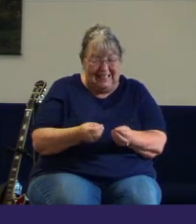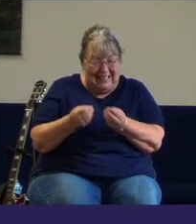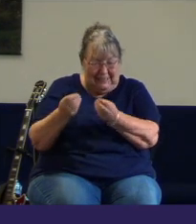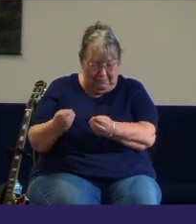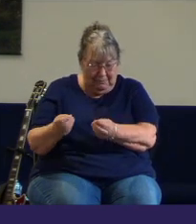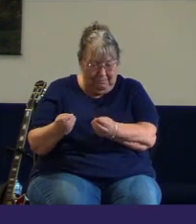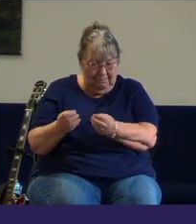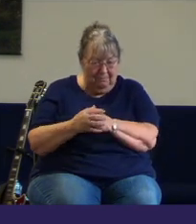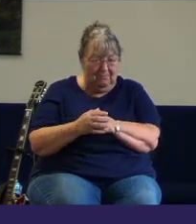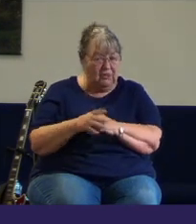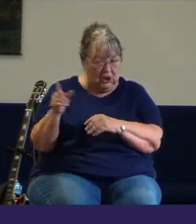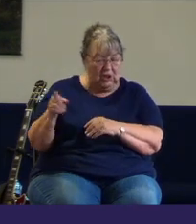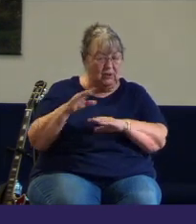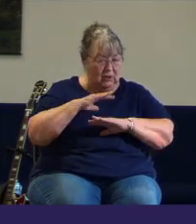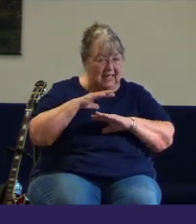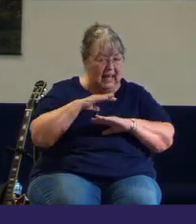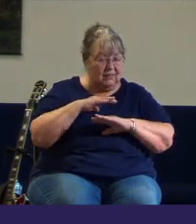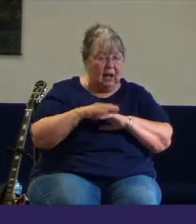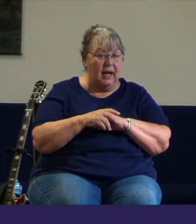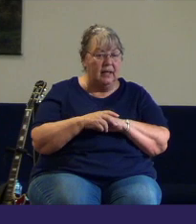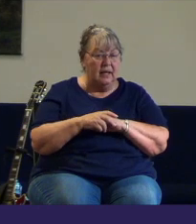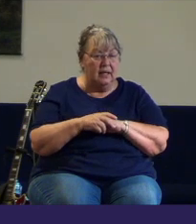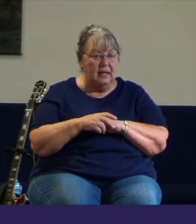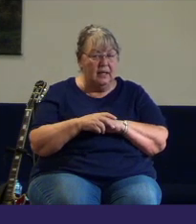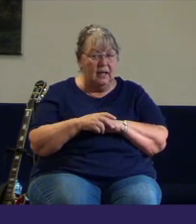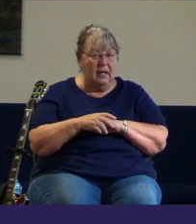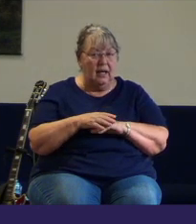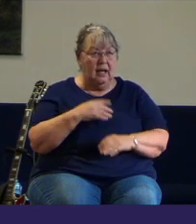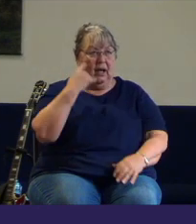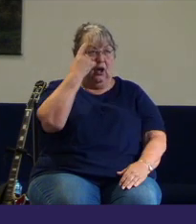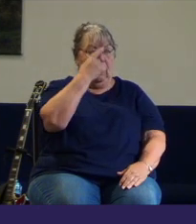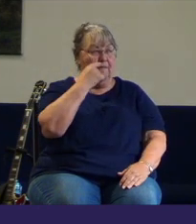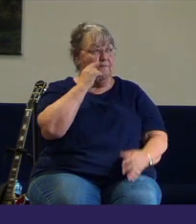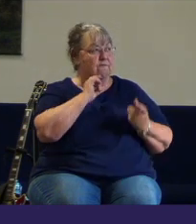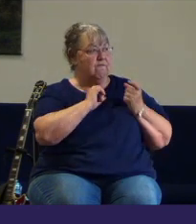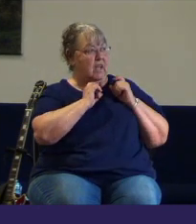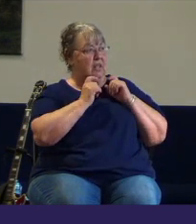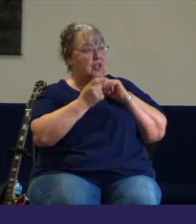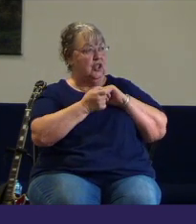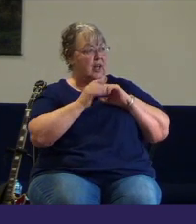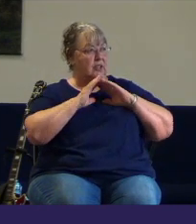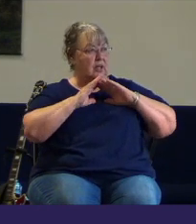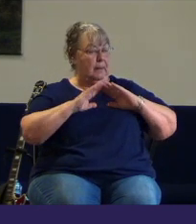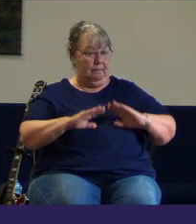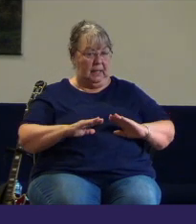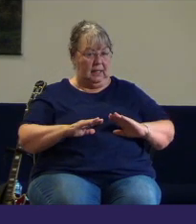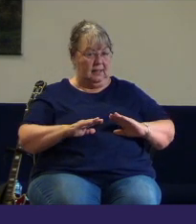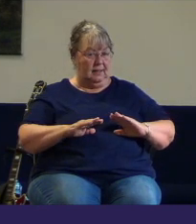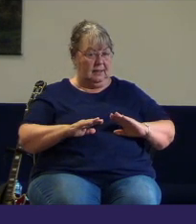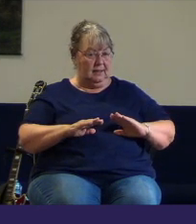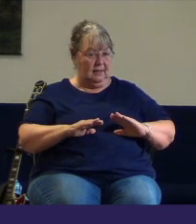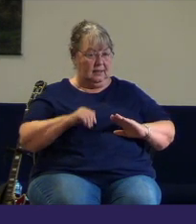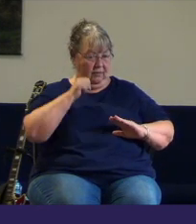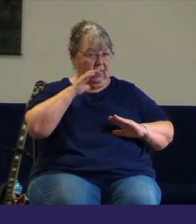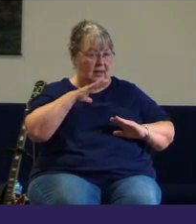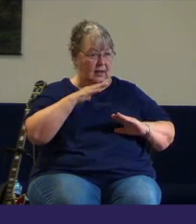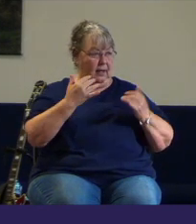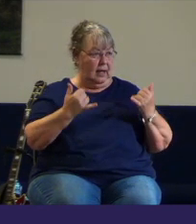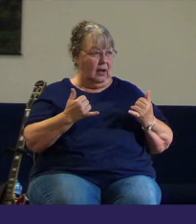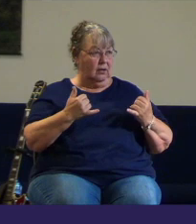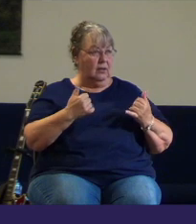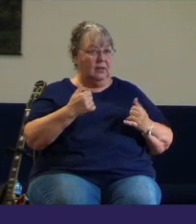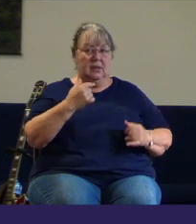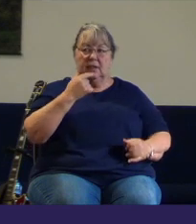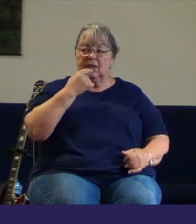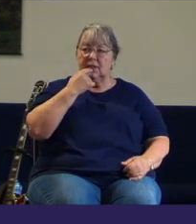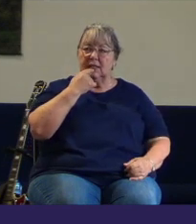she's satisfied. And this lady, her countenance changed, and she was at peace. And she said, I